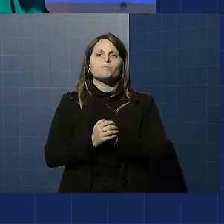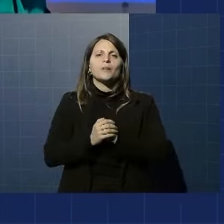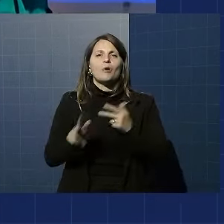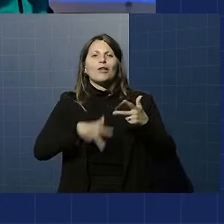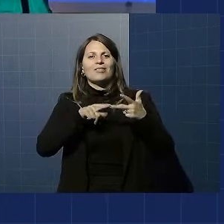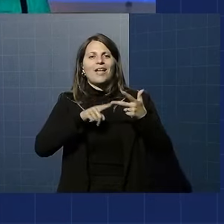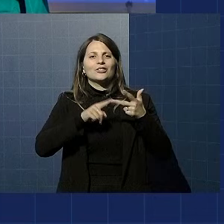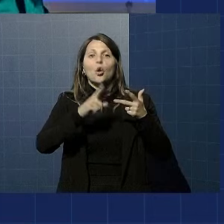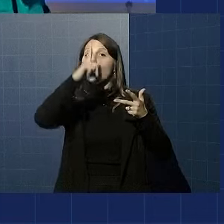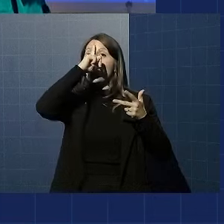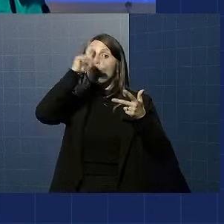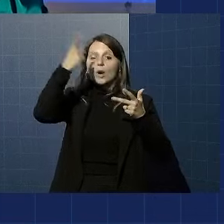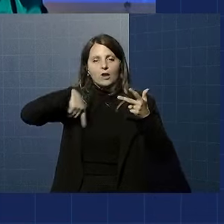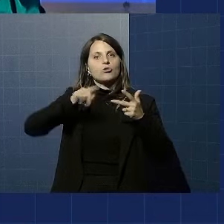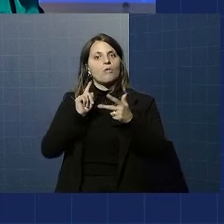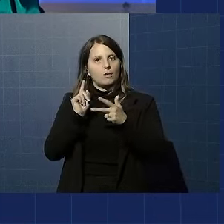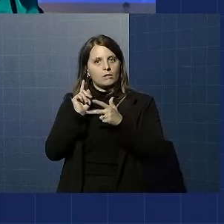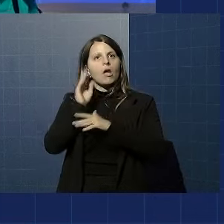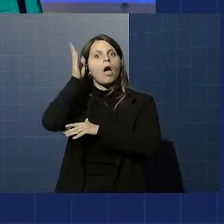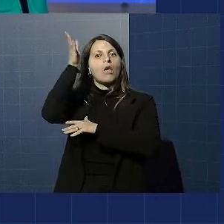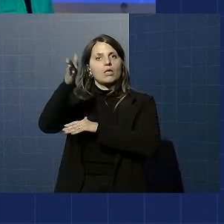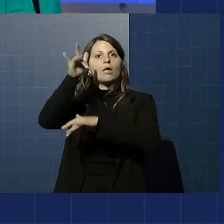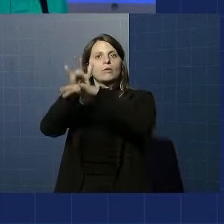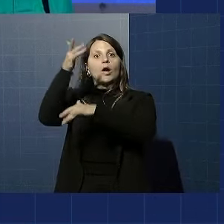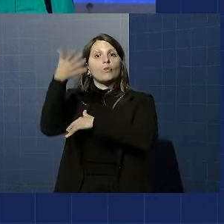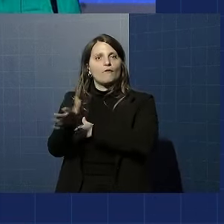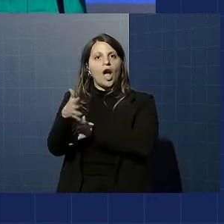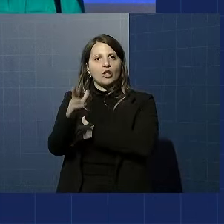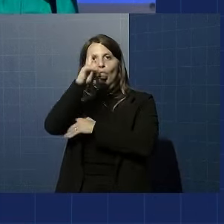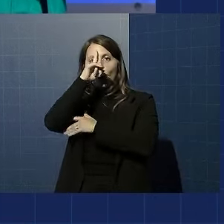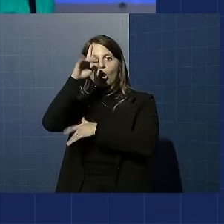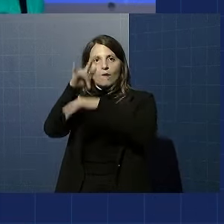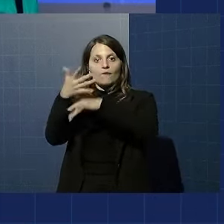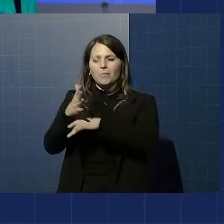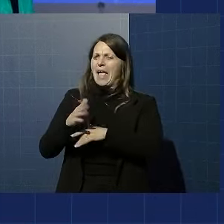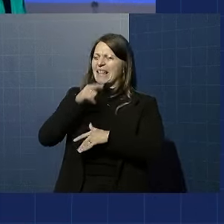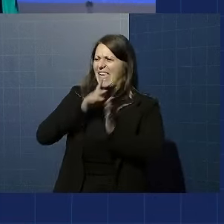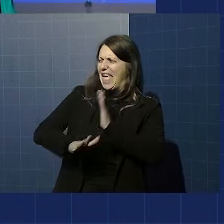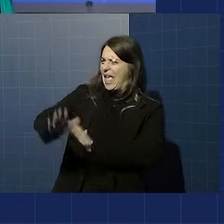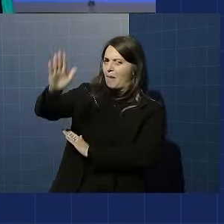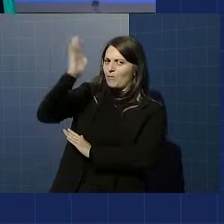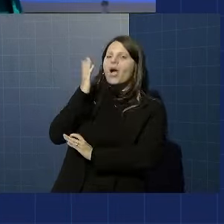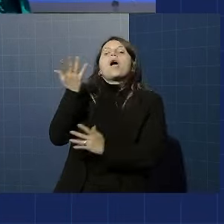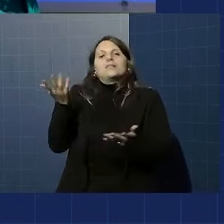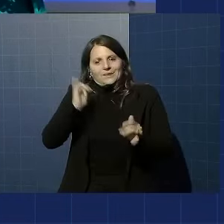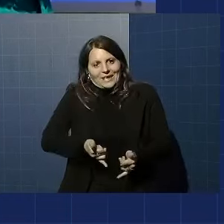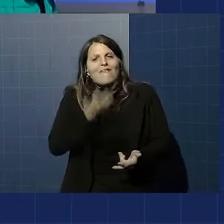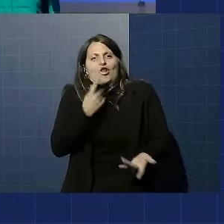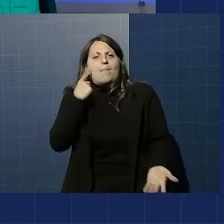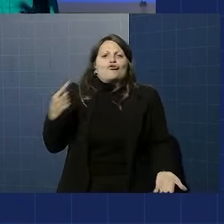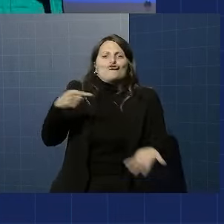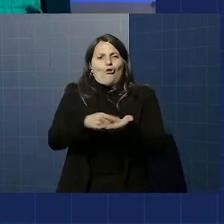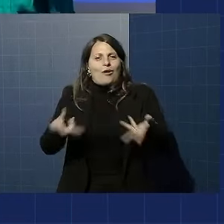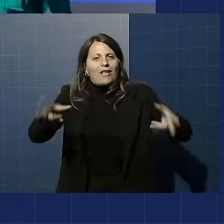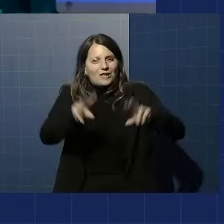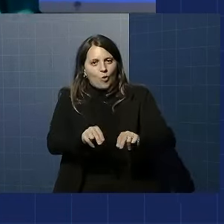have been there, but it's been a very long time ago, and of course, we want to go back. So this is also an objective of